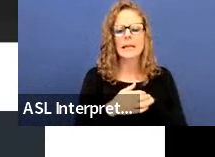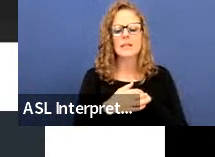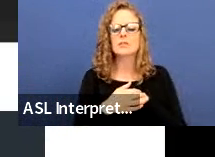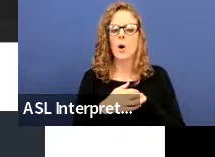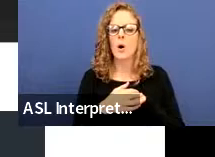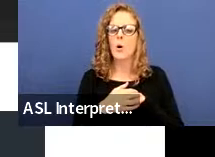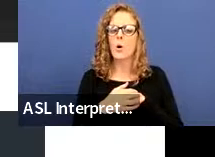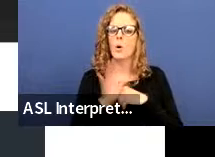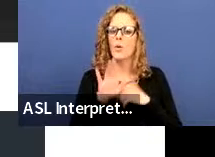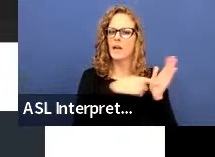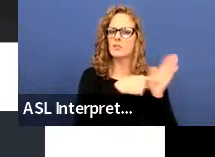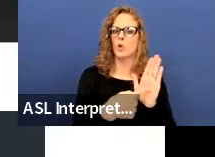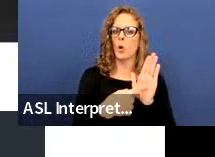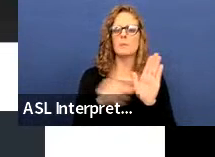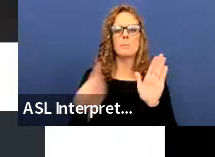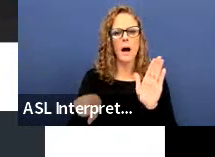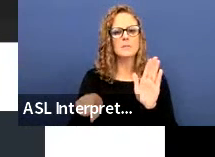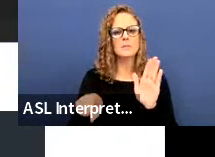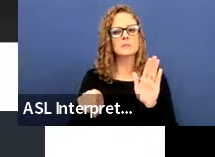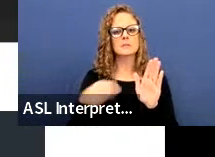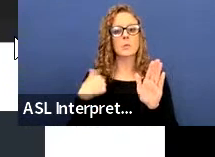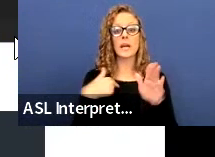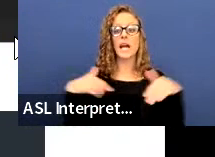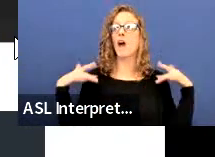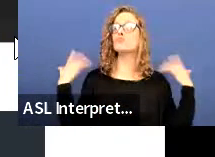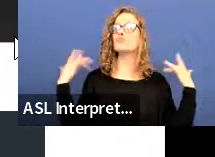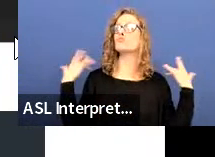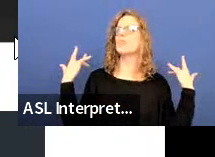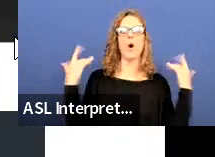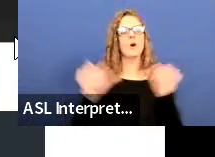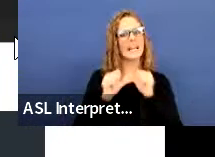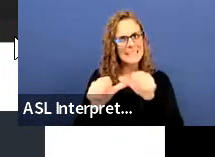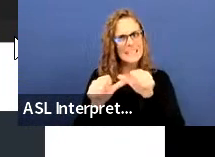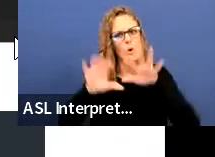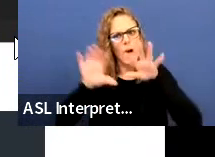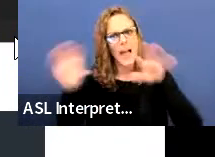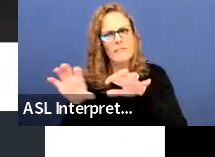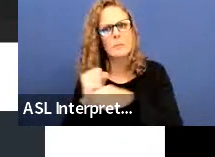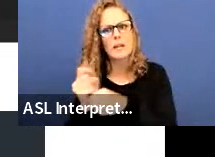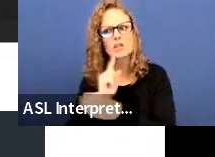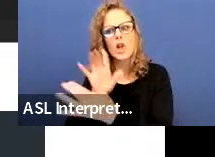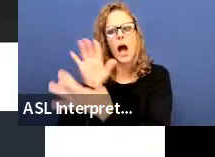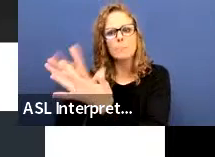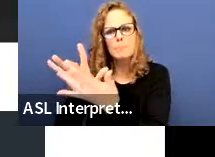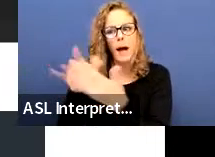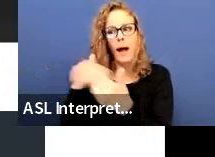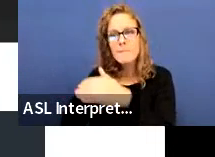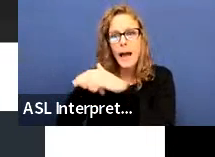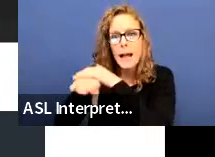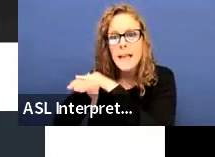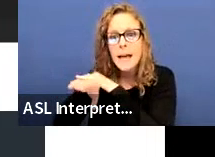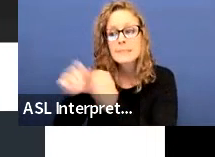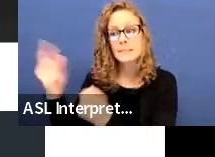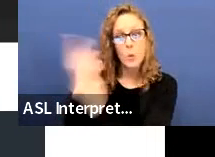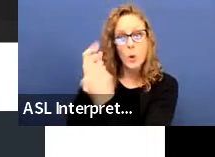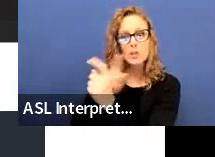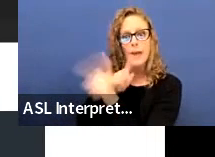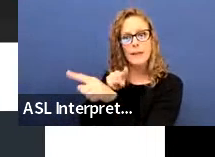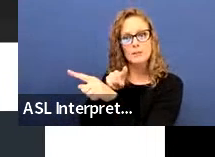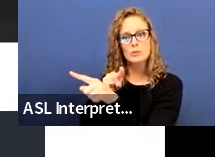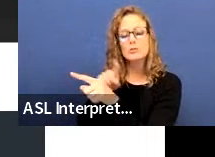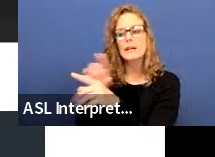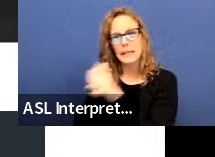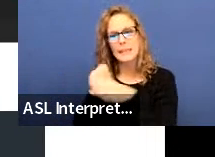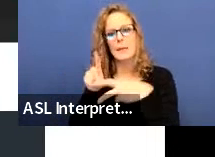this argues for why we need to continue our efforts to reach into those communities, make sure people have access, get their questions answered, get their primary